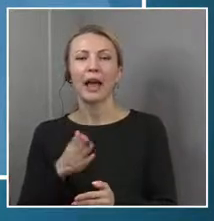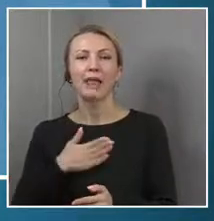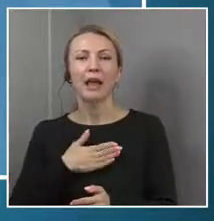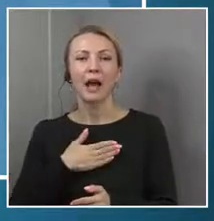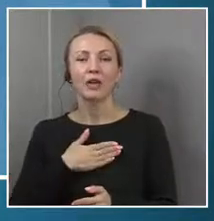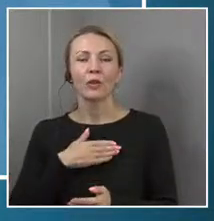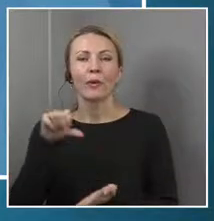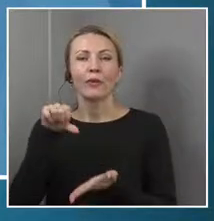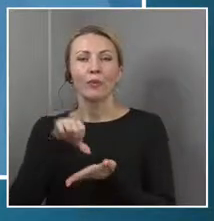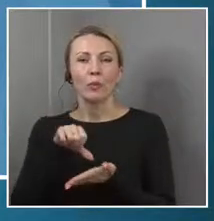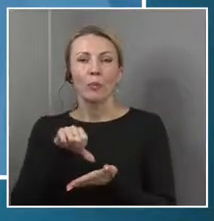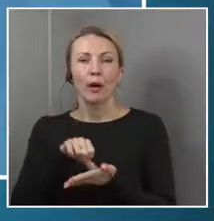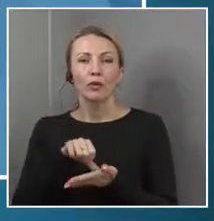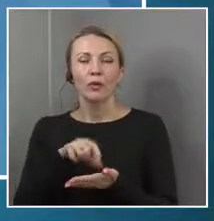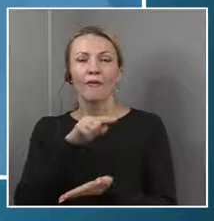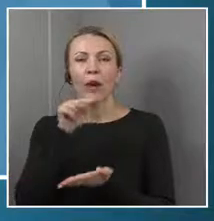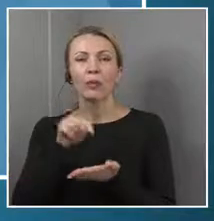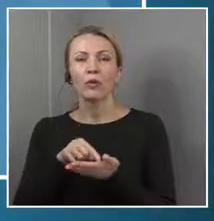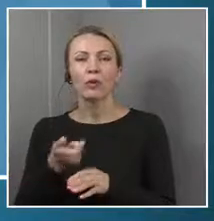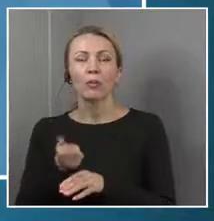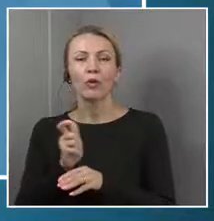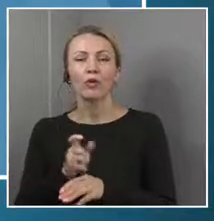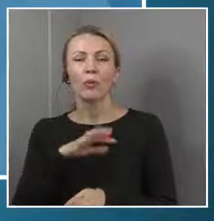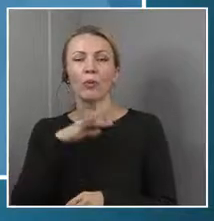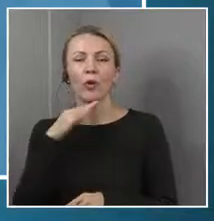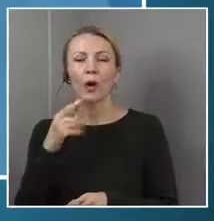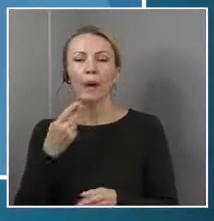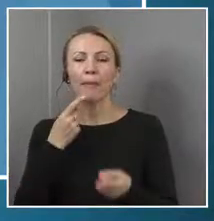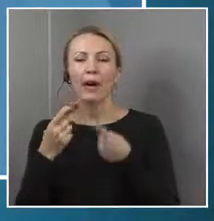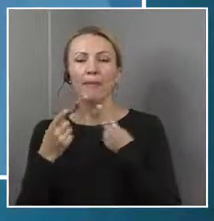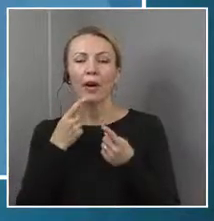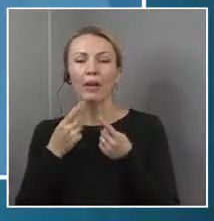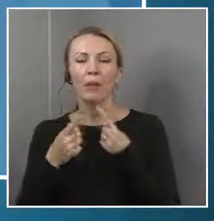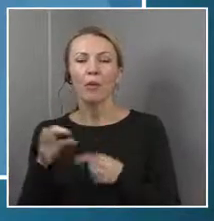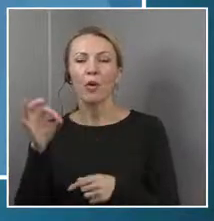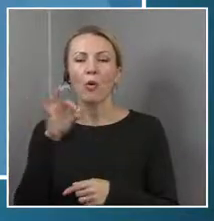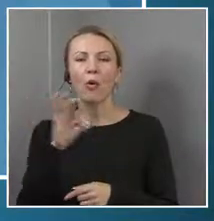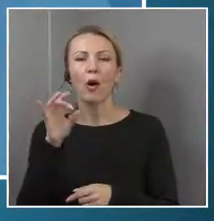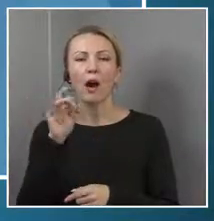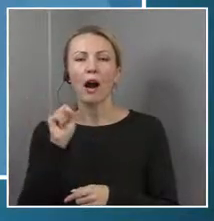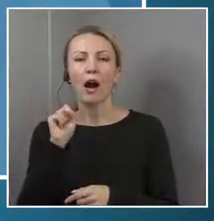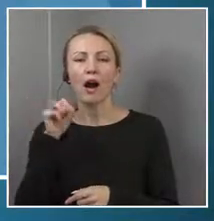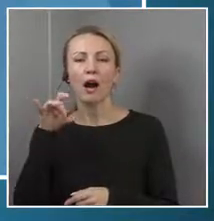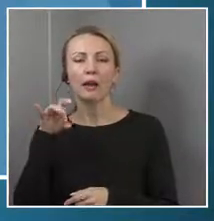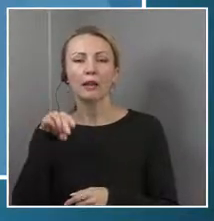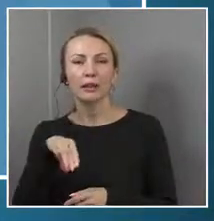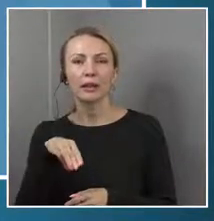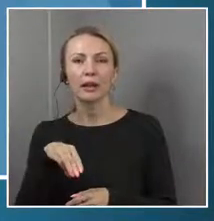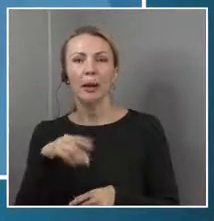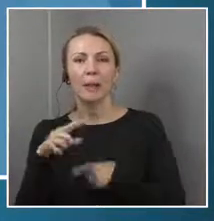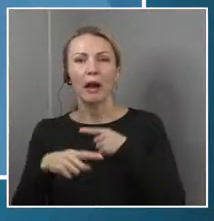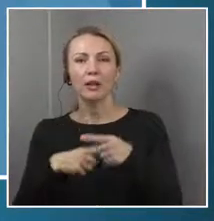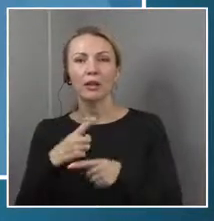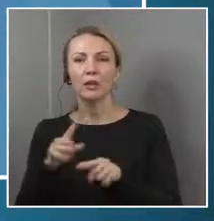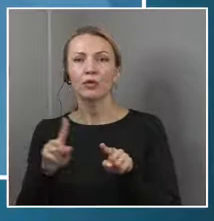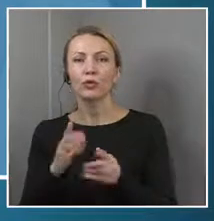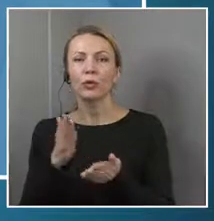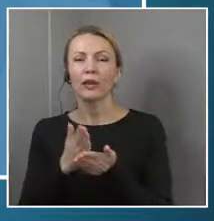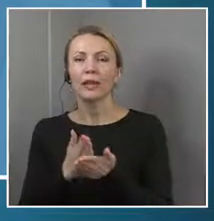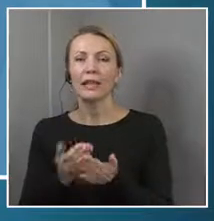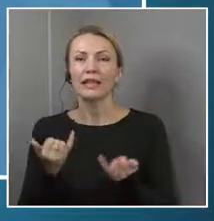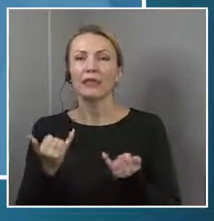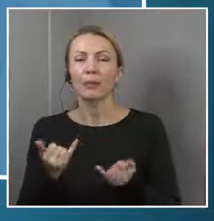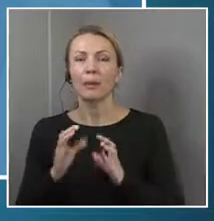began. And without further ado, let me pass the floor to the speakers and let's talk about the